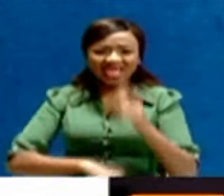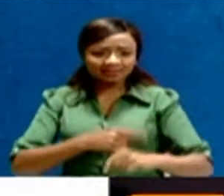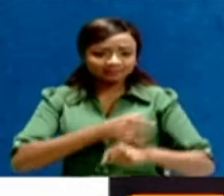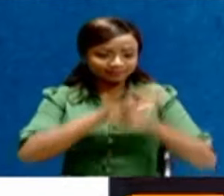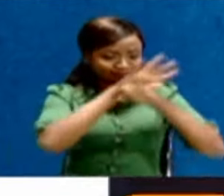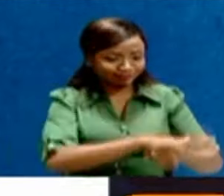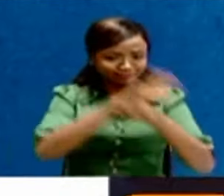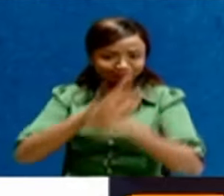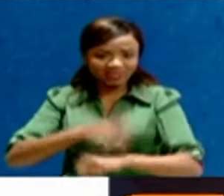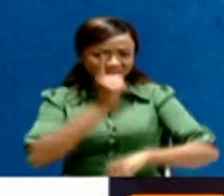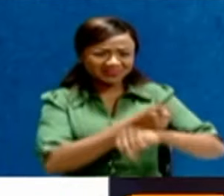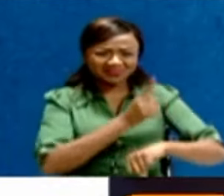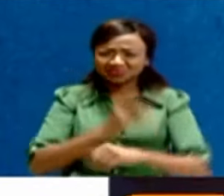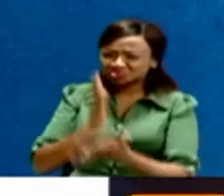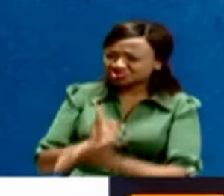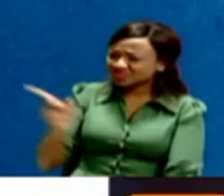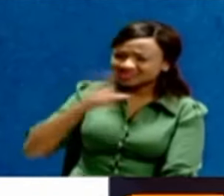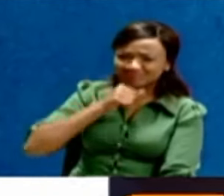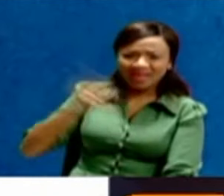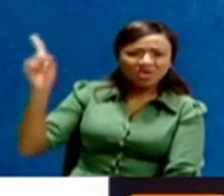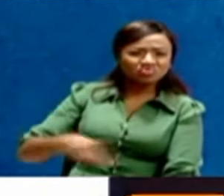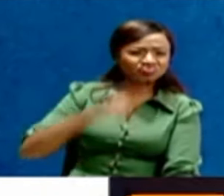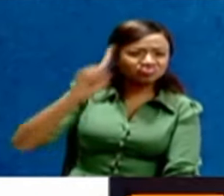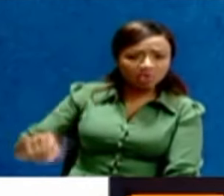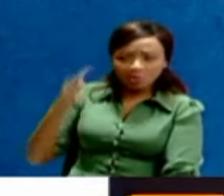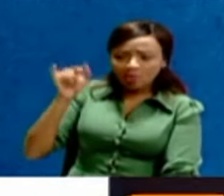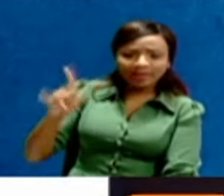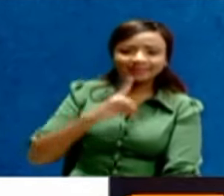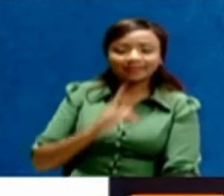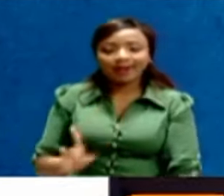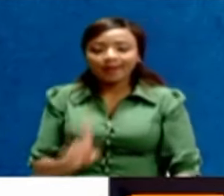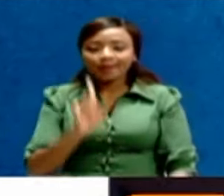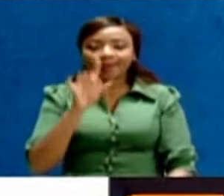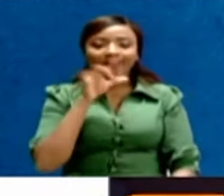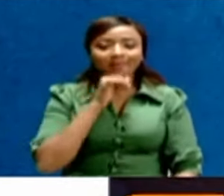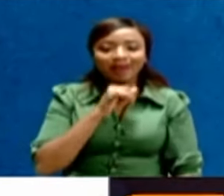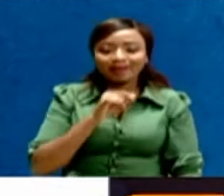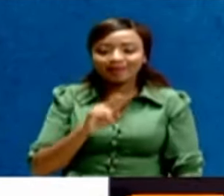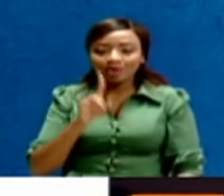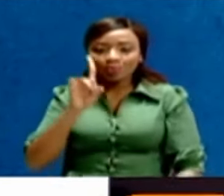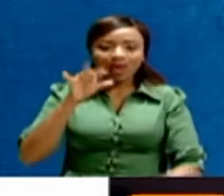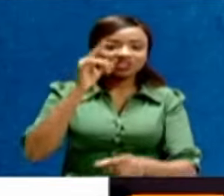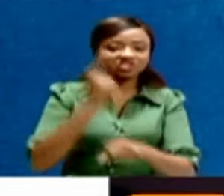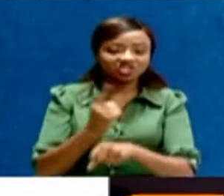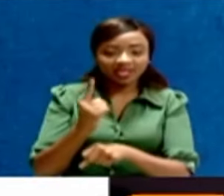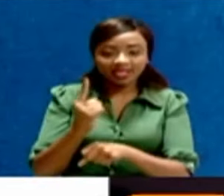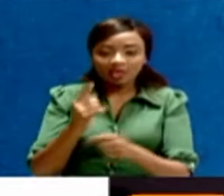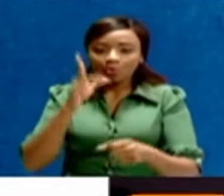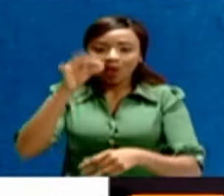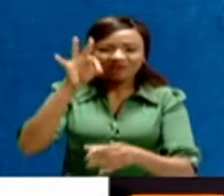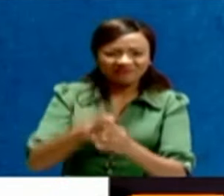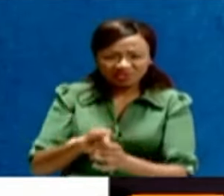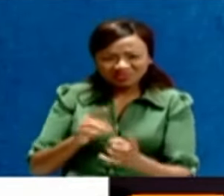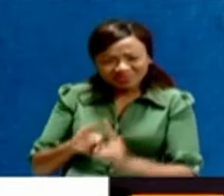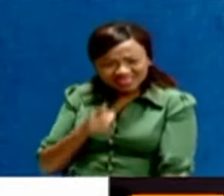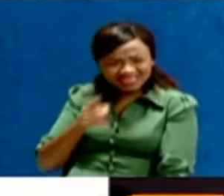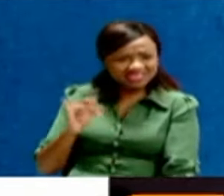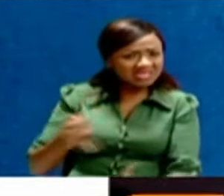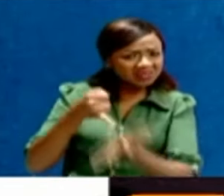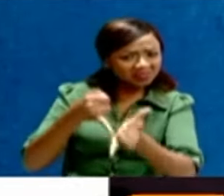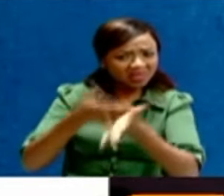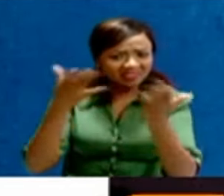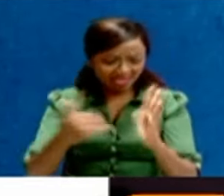for us to hear Senator Kang'ata talking about the issue of one man, one shilling vote. Yet, that motion was not even in the,